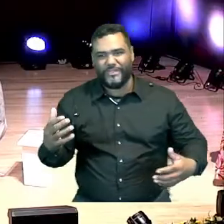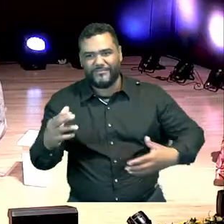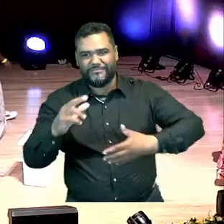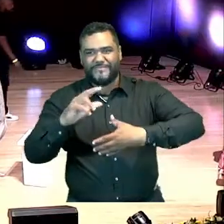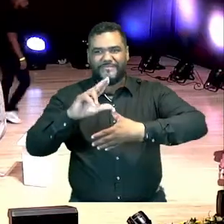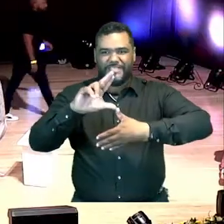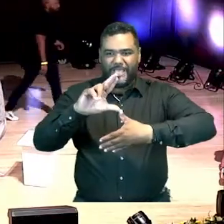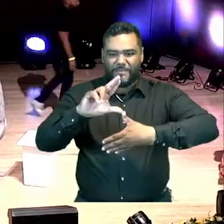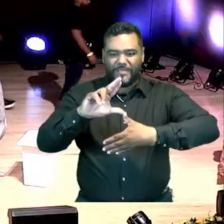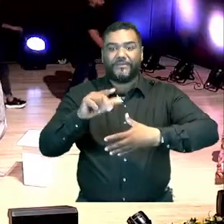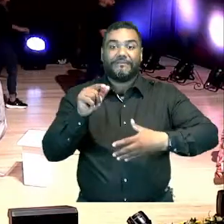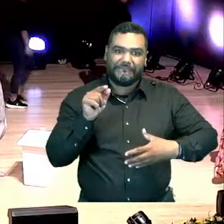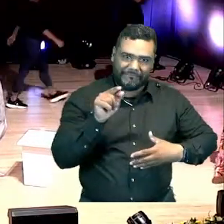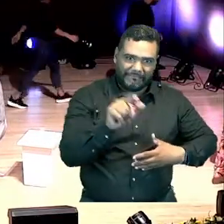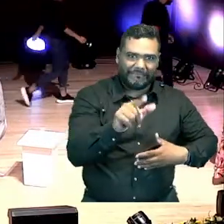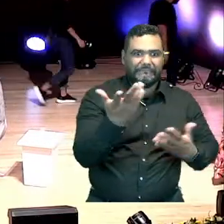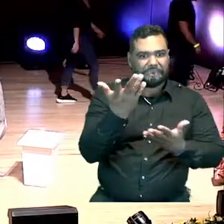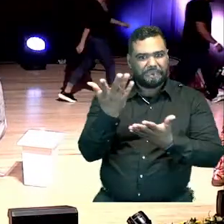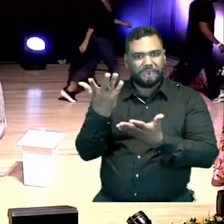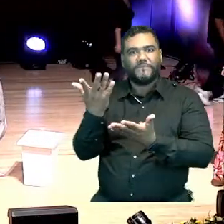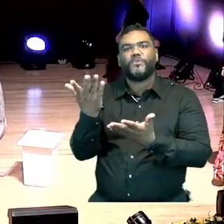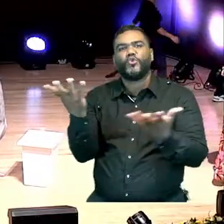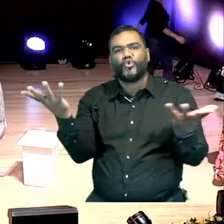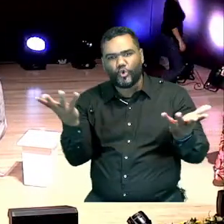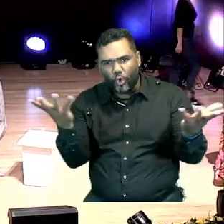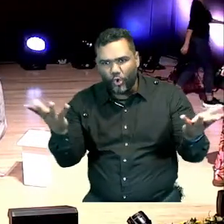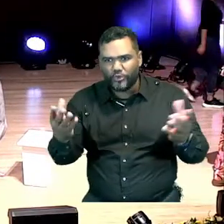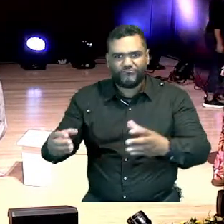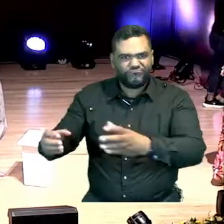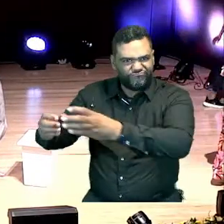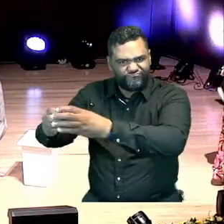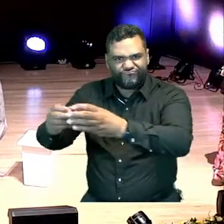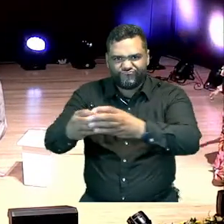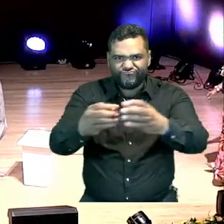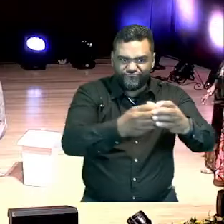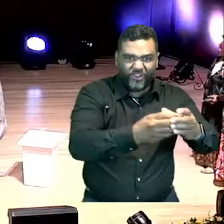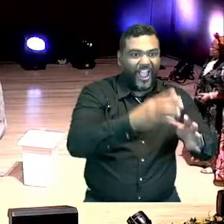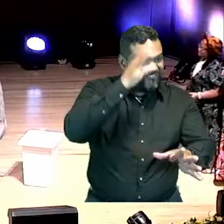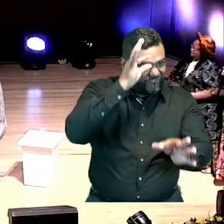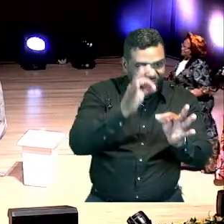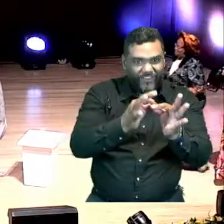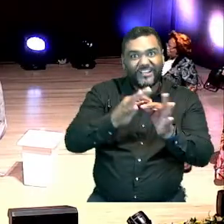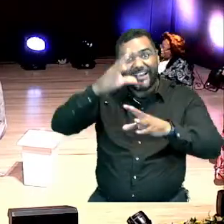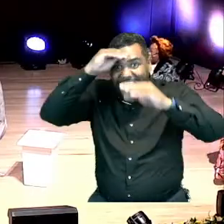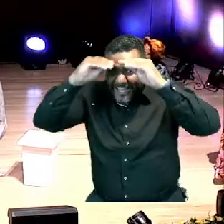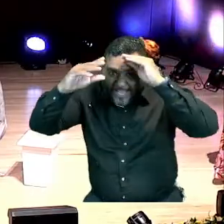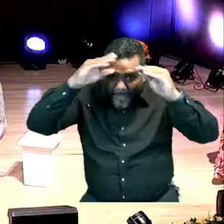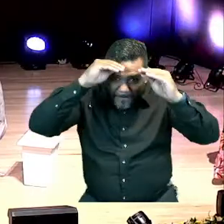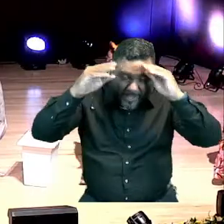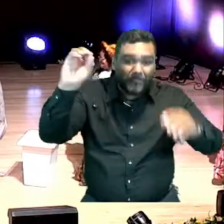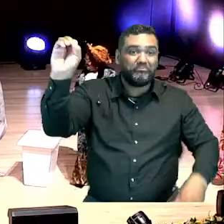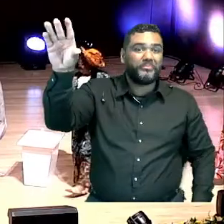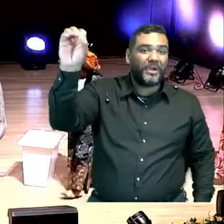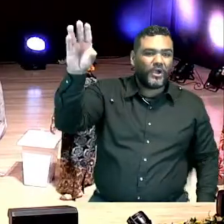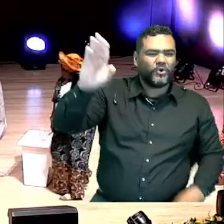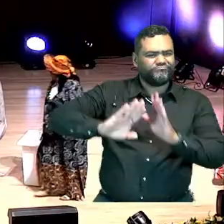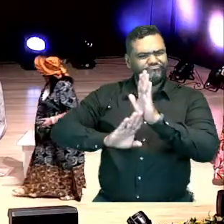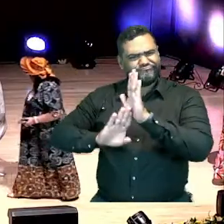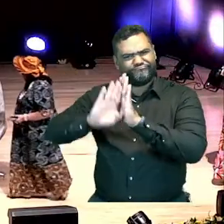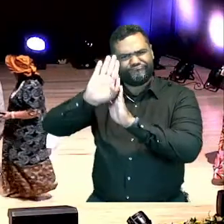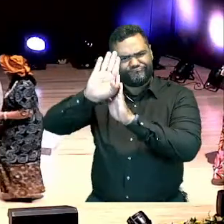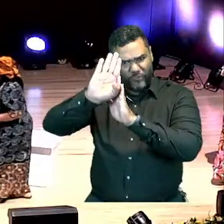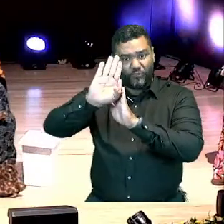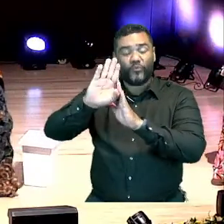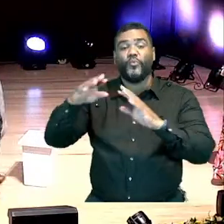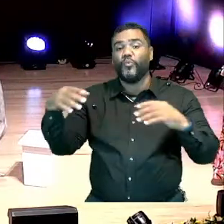America, an initiative that was never seen before in alliance with Veda Preta, CAF, the Development